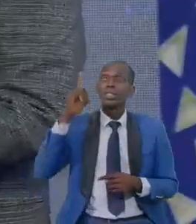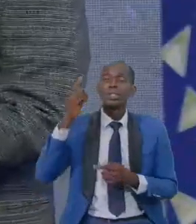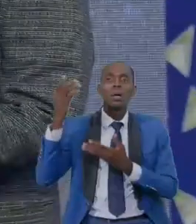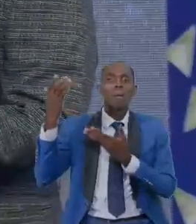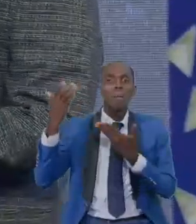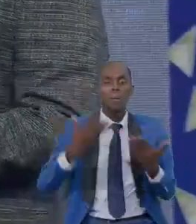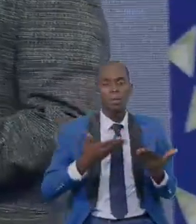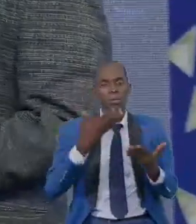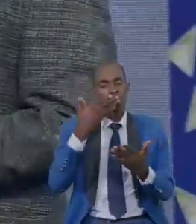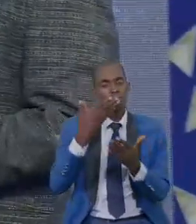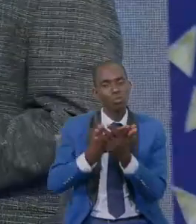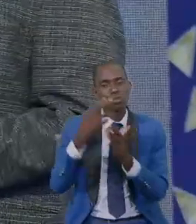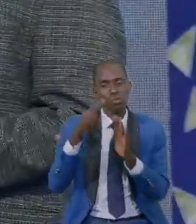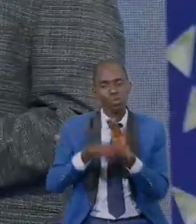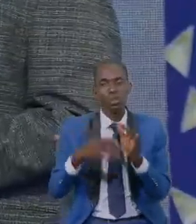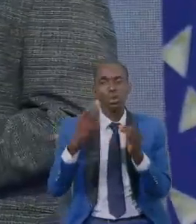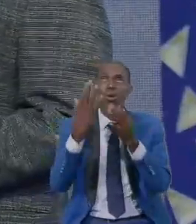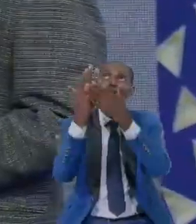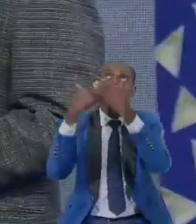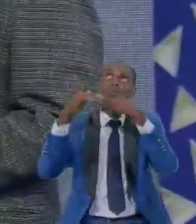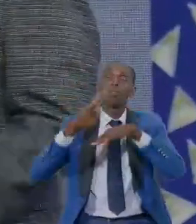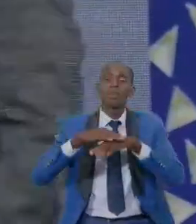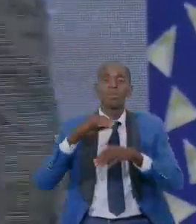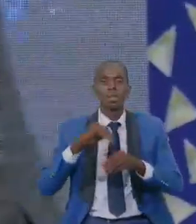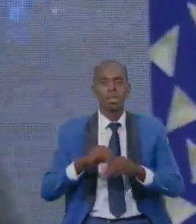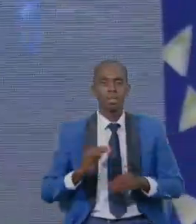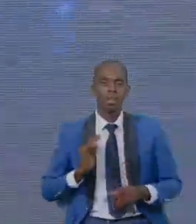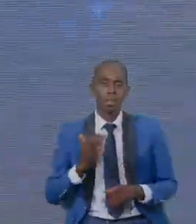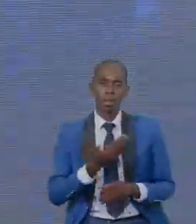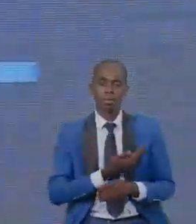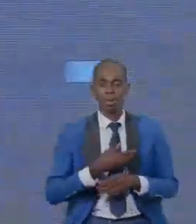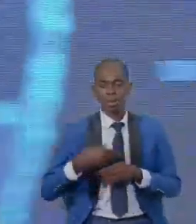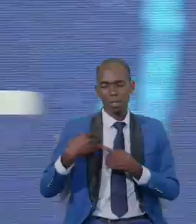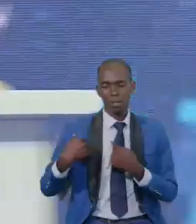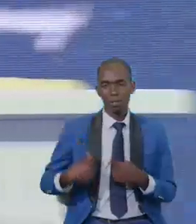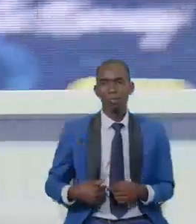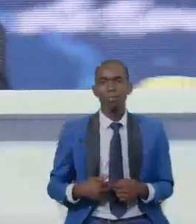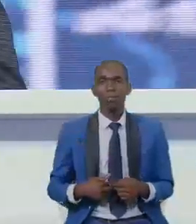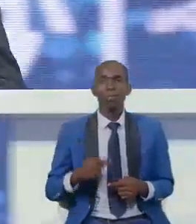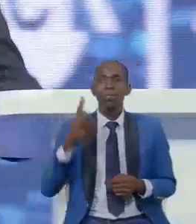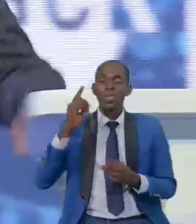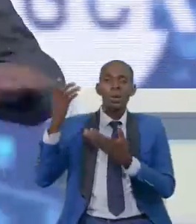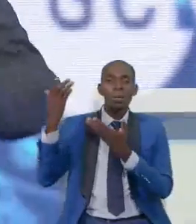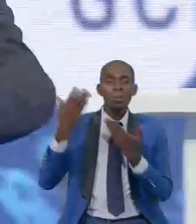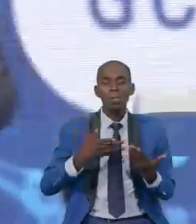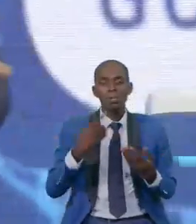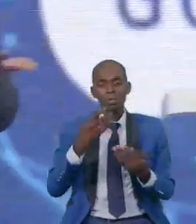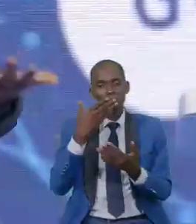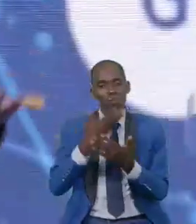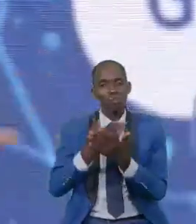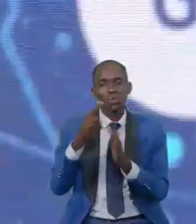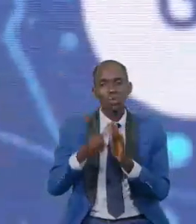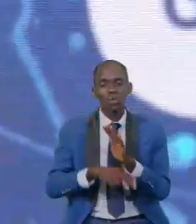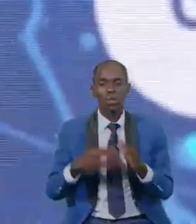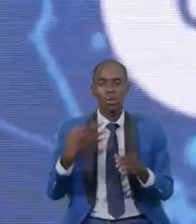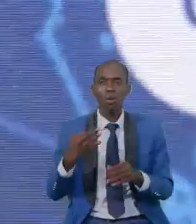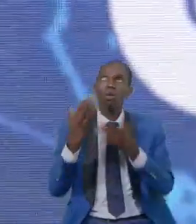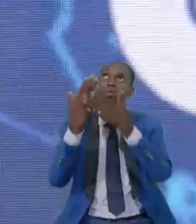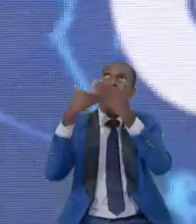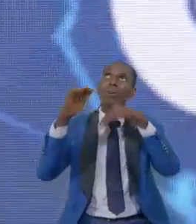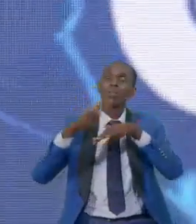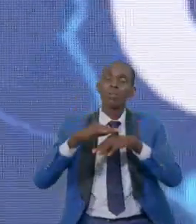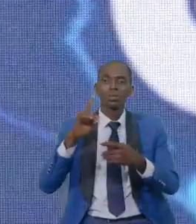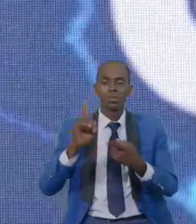of heaven in our heart. He brings the goodness of heaven into the home.